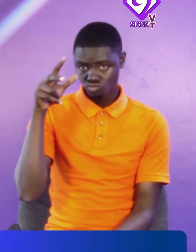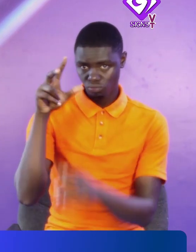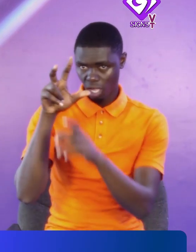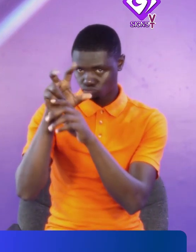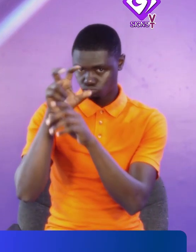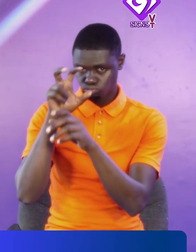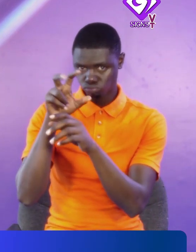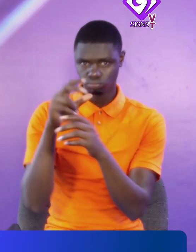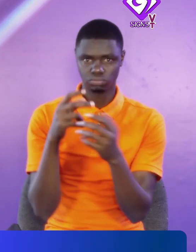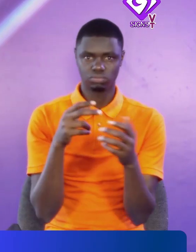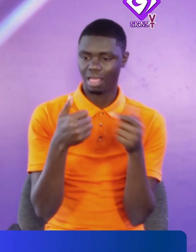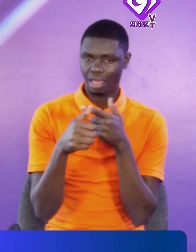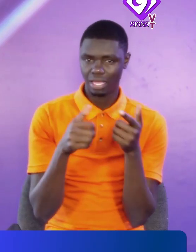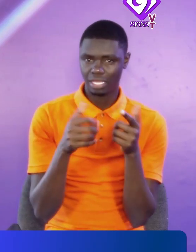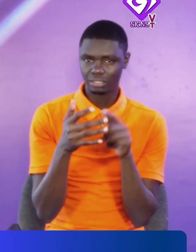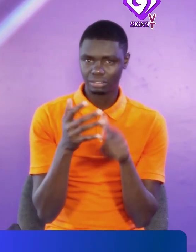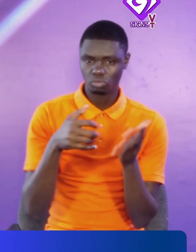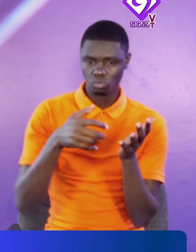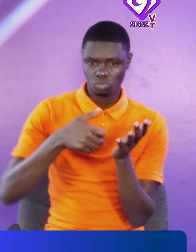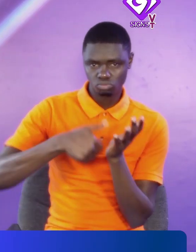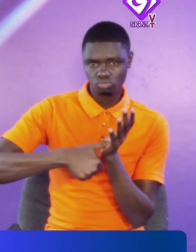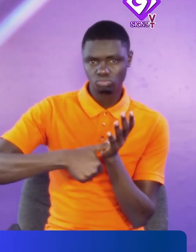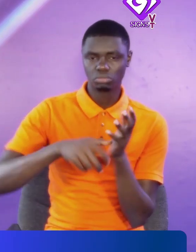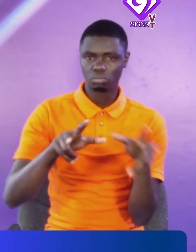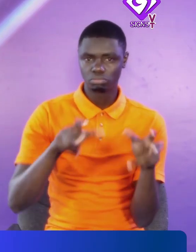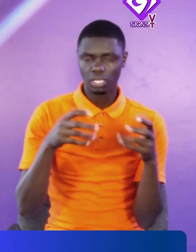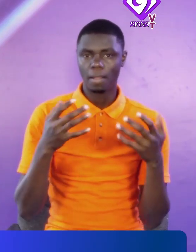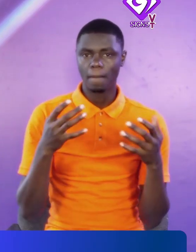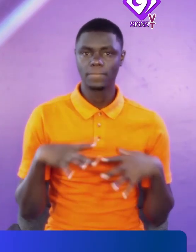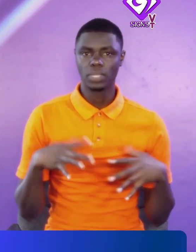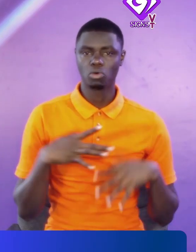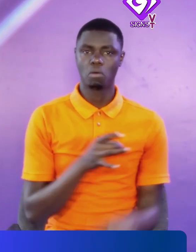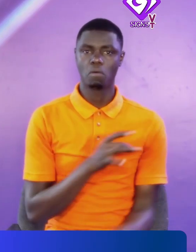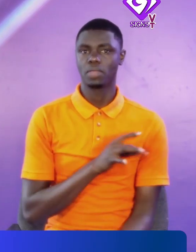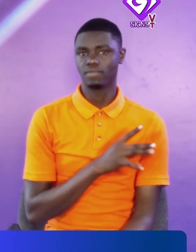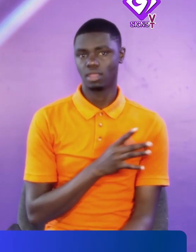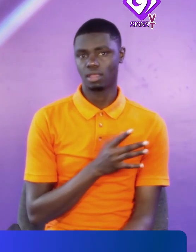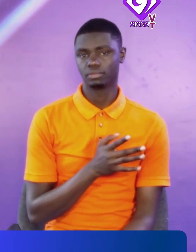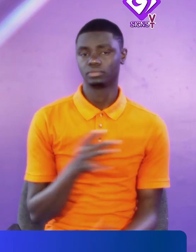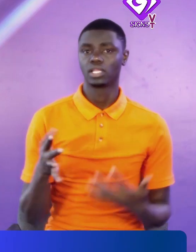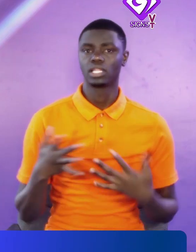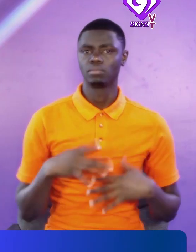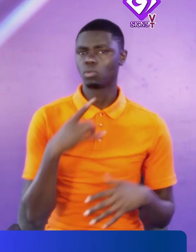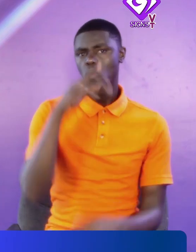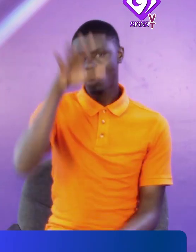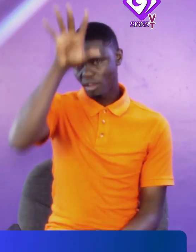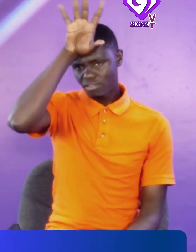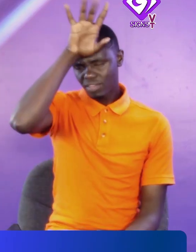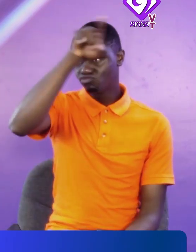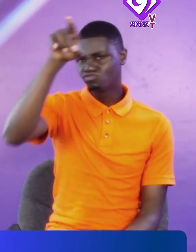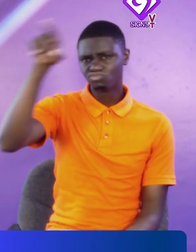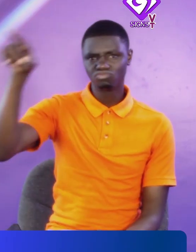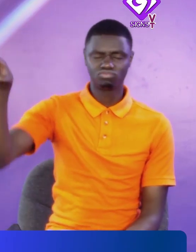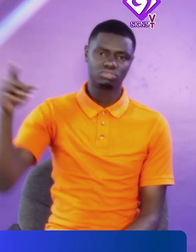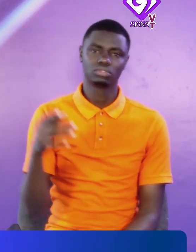yes, sometimes people may fear such things, more so wale wenye wako mashinani huko, sababu hawaelewi